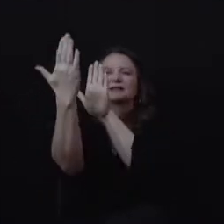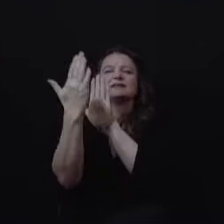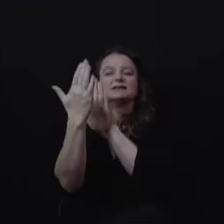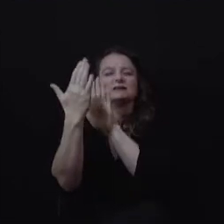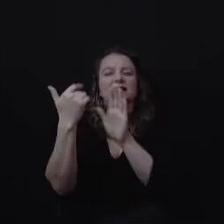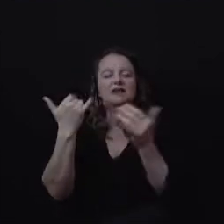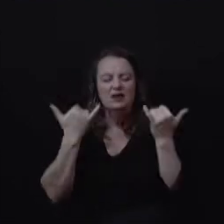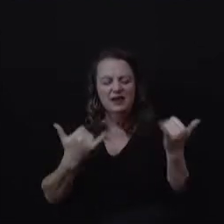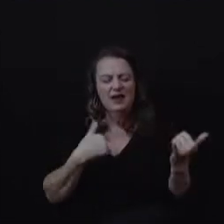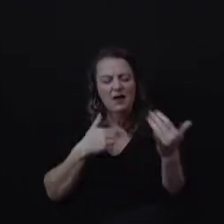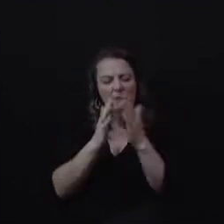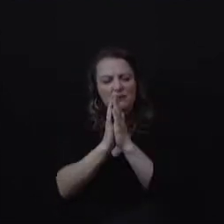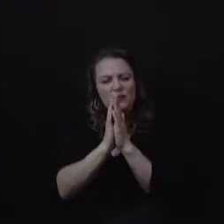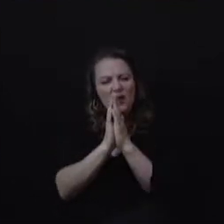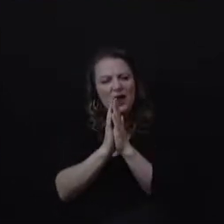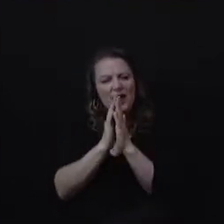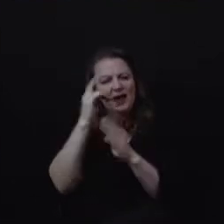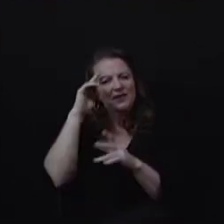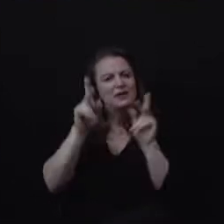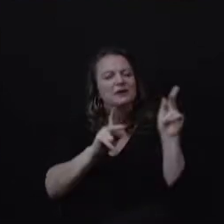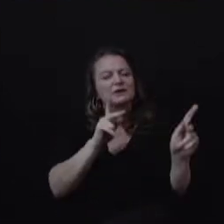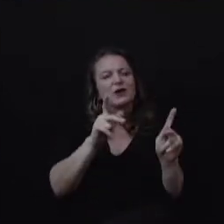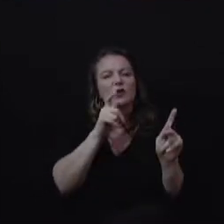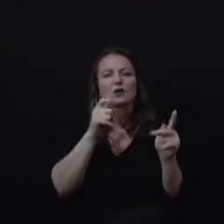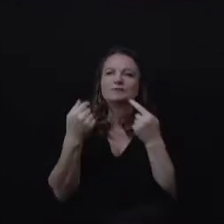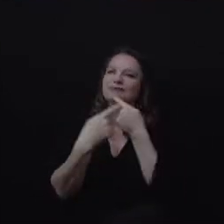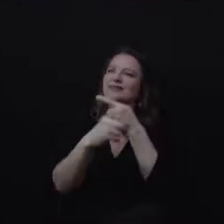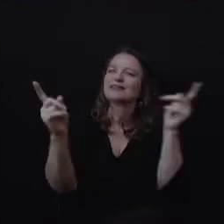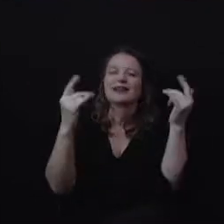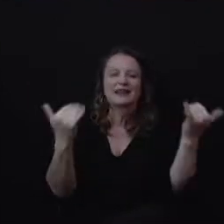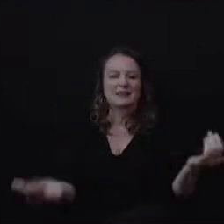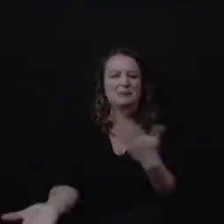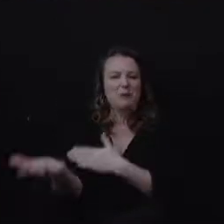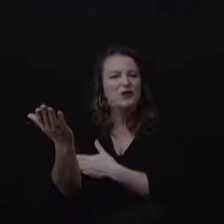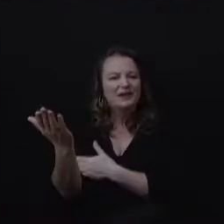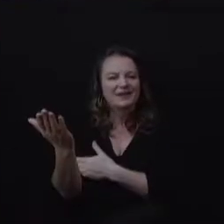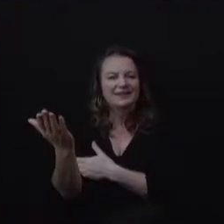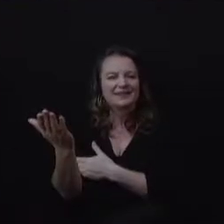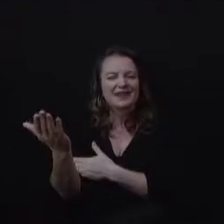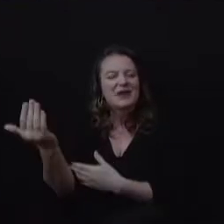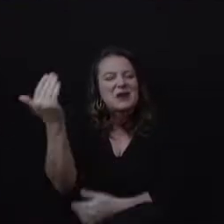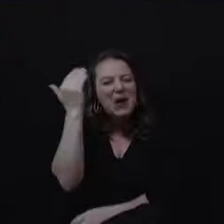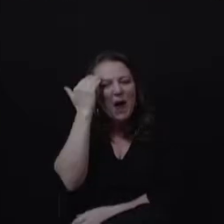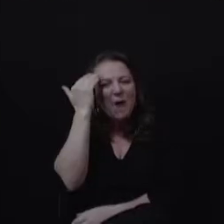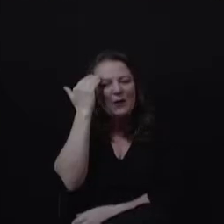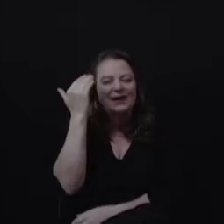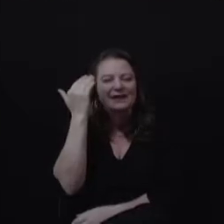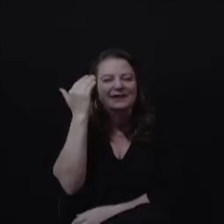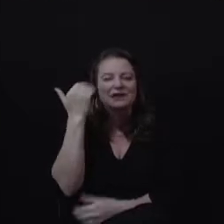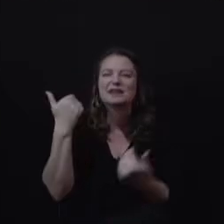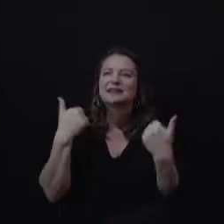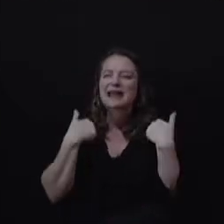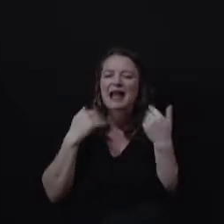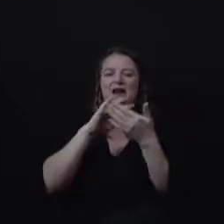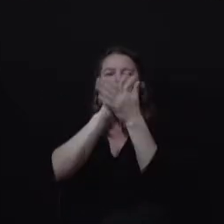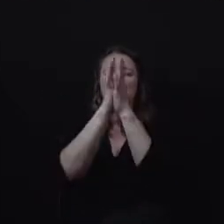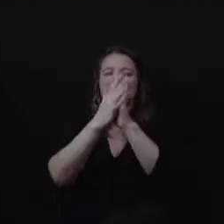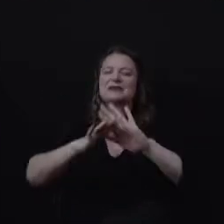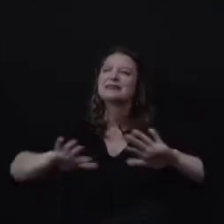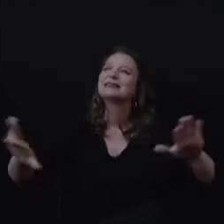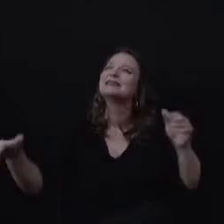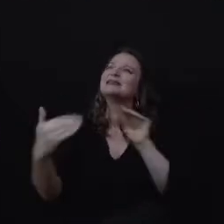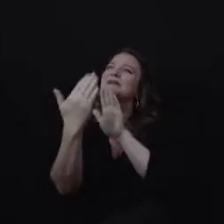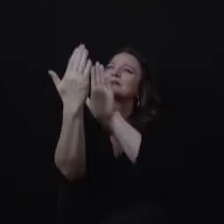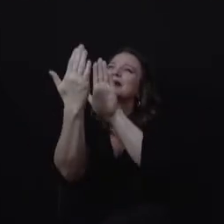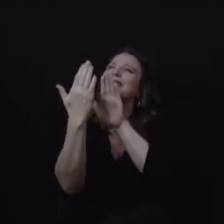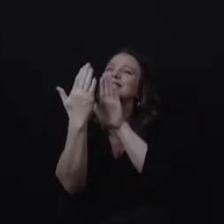pray for those who have declared that this morning, knowing there is peace in your presence, but saying, I believe, help